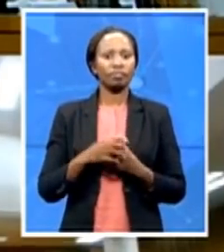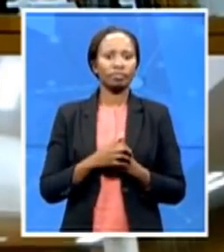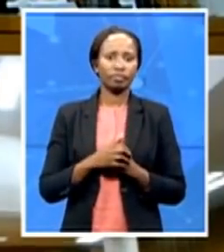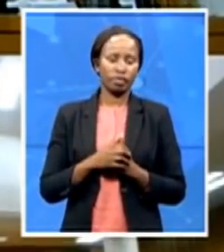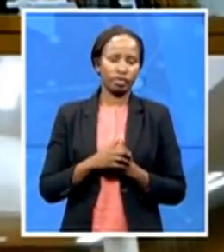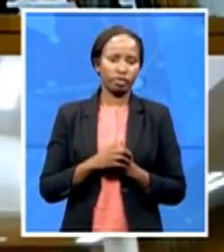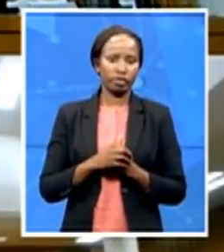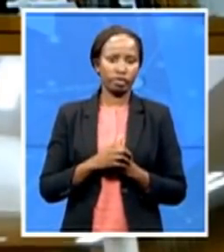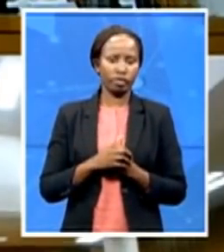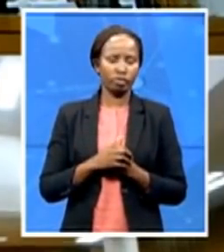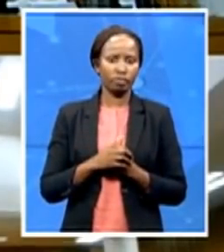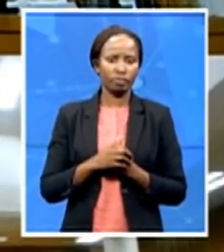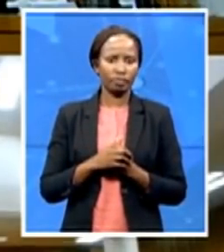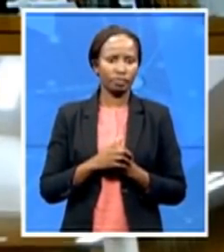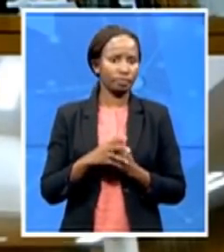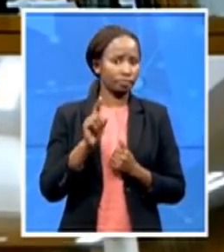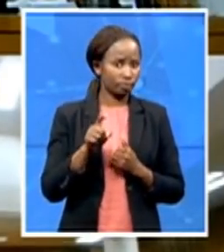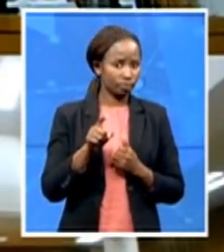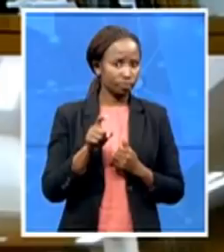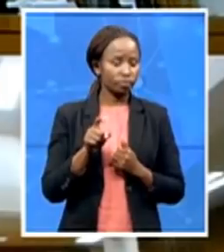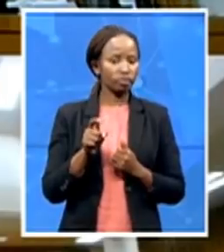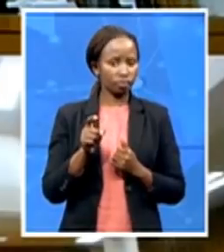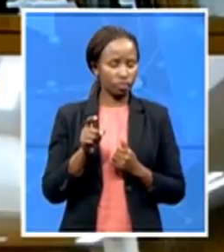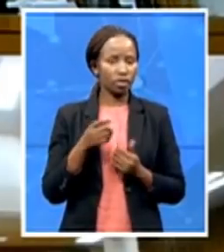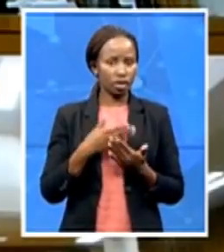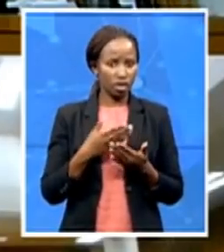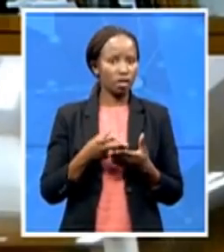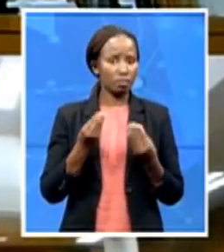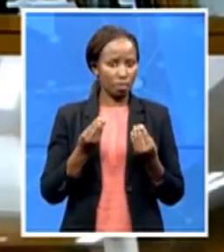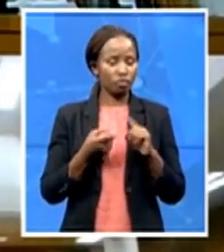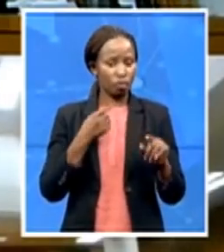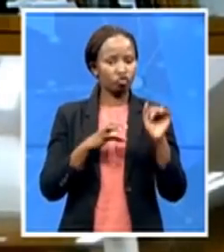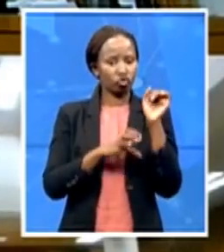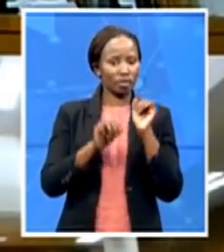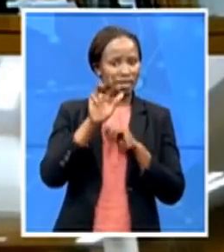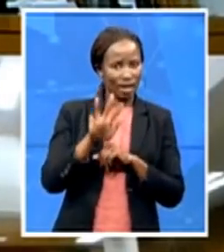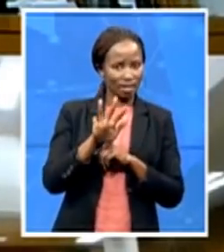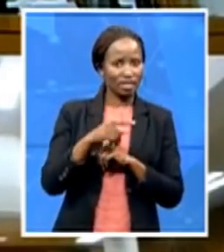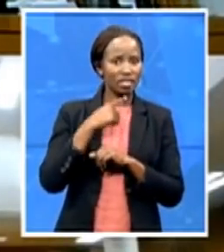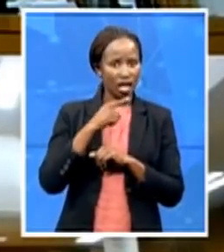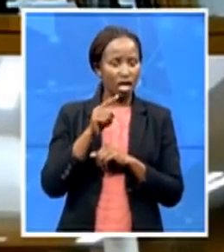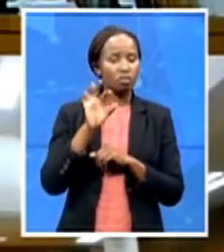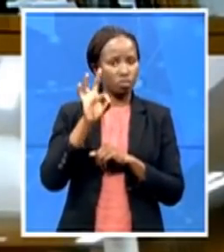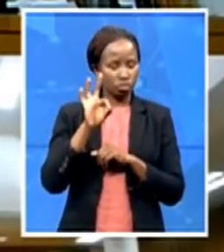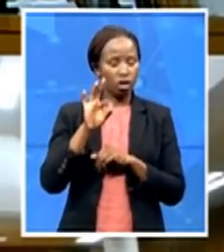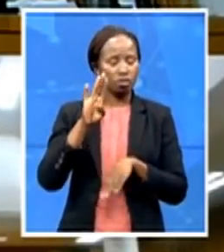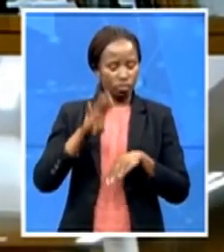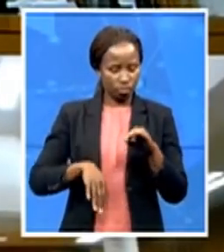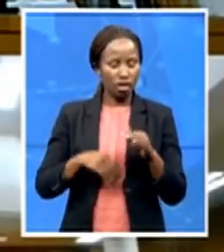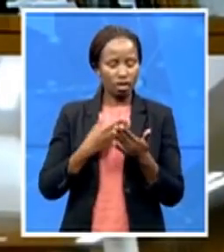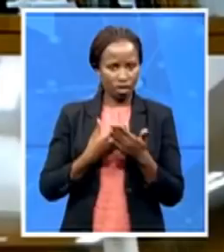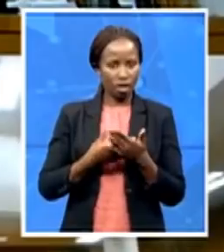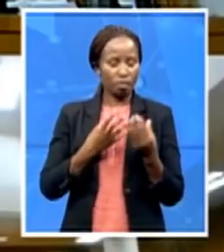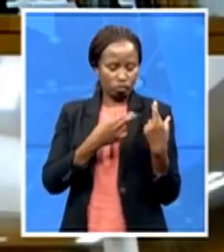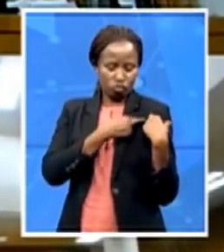will hold, or a Chapter 9 office bearer is liable to be held ultimately accountable by it. That's not an impermissible